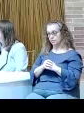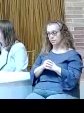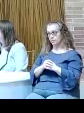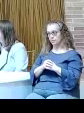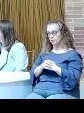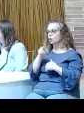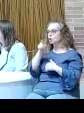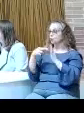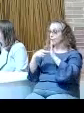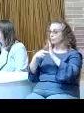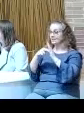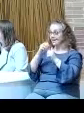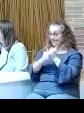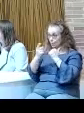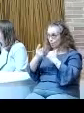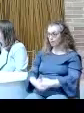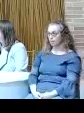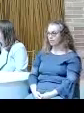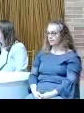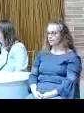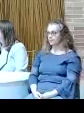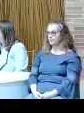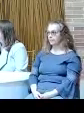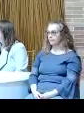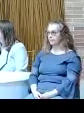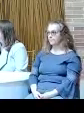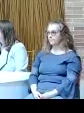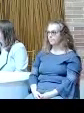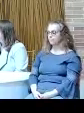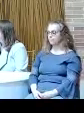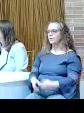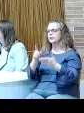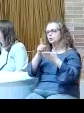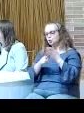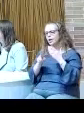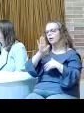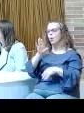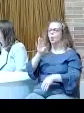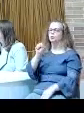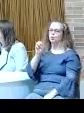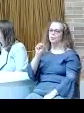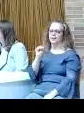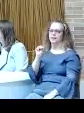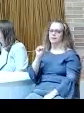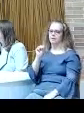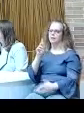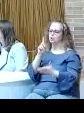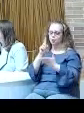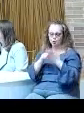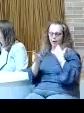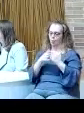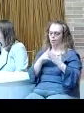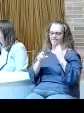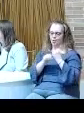representing everyone check your social media check whatever type of advertising that you're